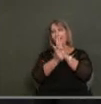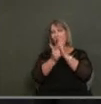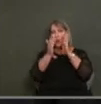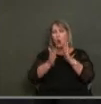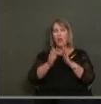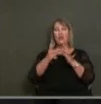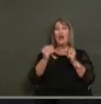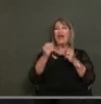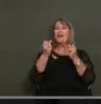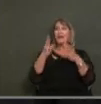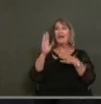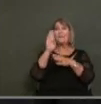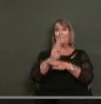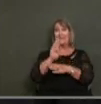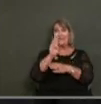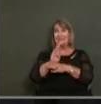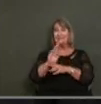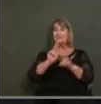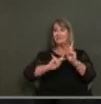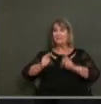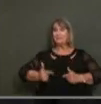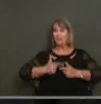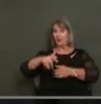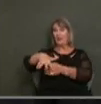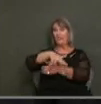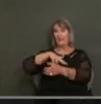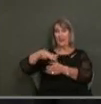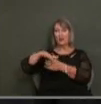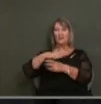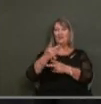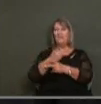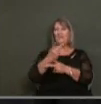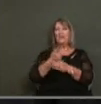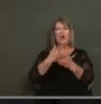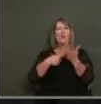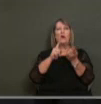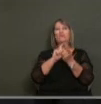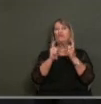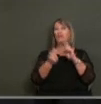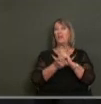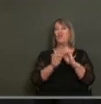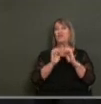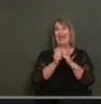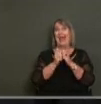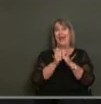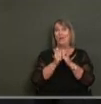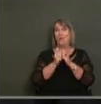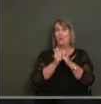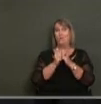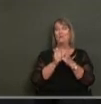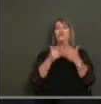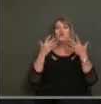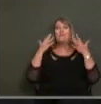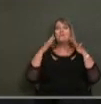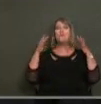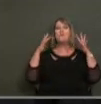of business and neighborhood residents to try to figure out what changes that we can do with the noise ordinance. Should we change our